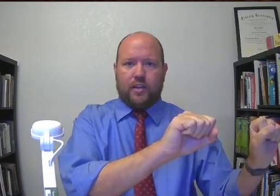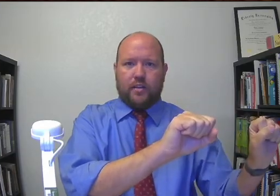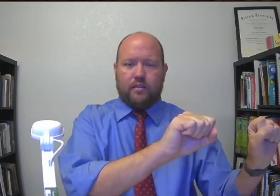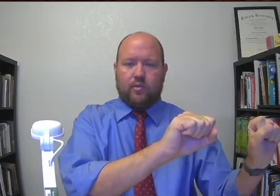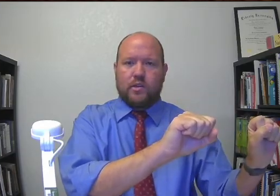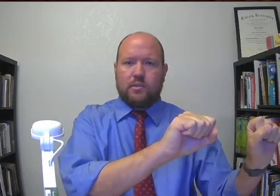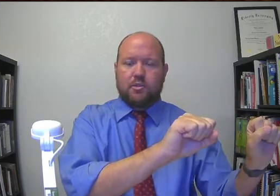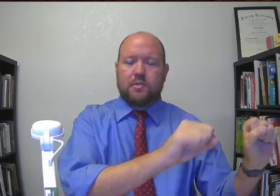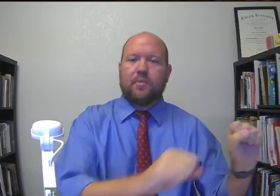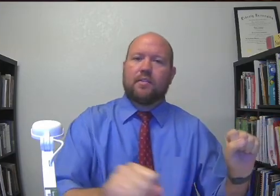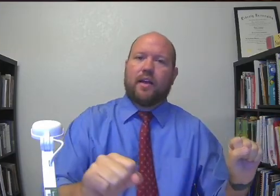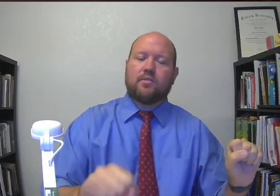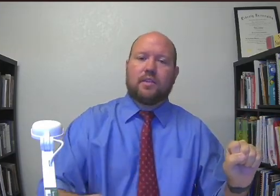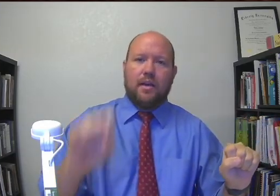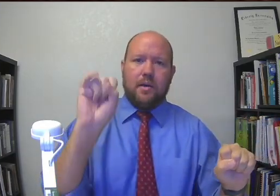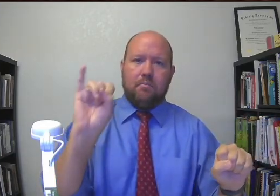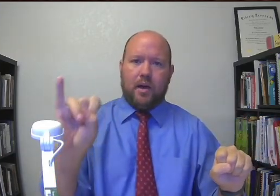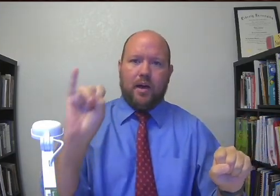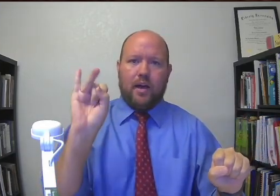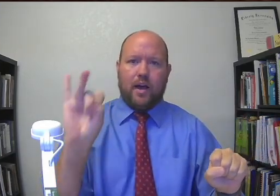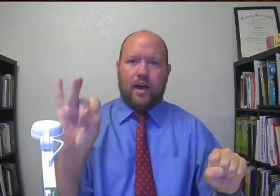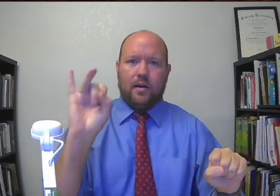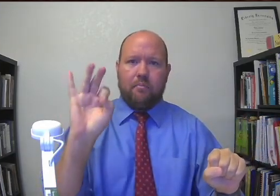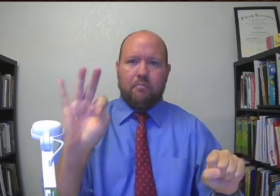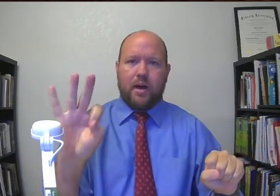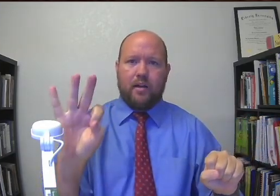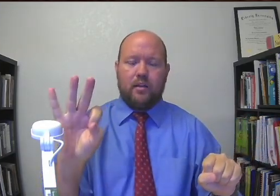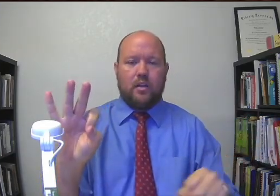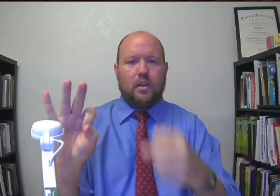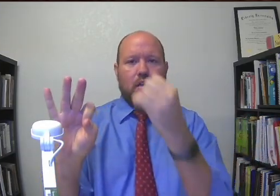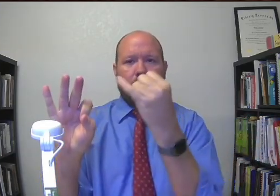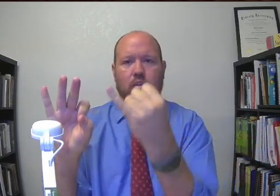Pub-li-ca-tion. Four syllables. Sounds.